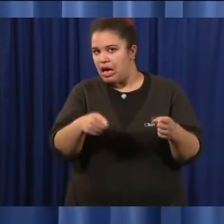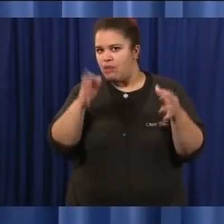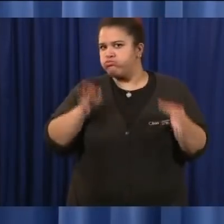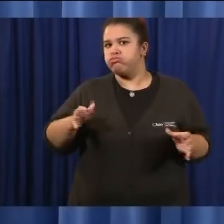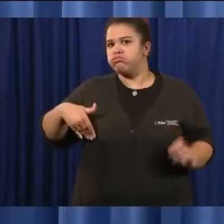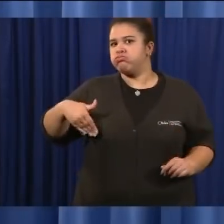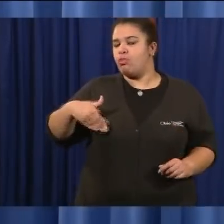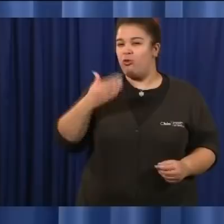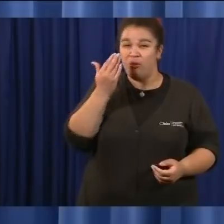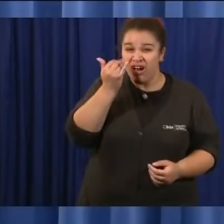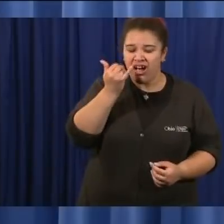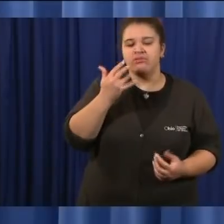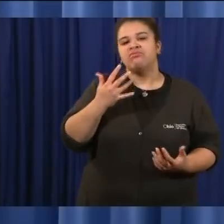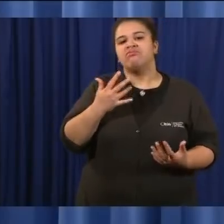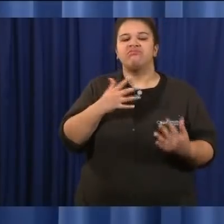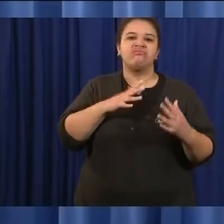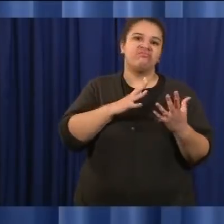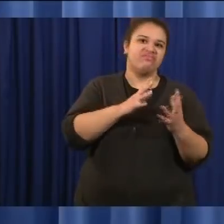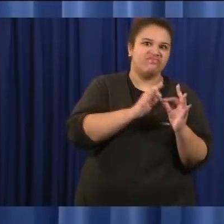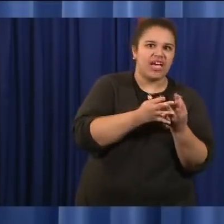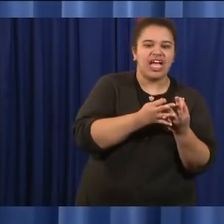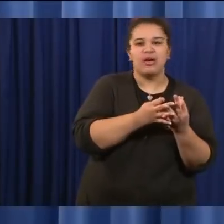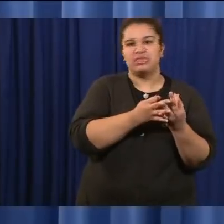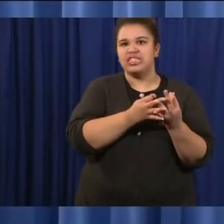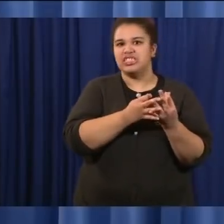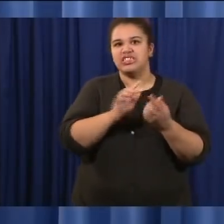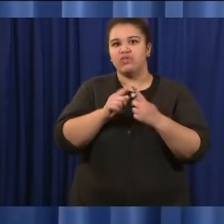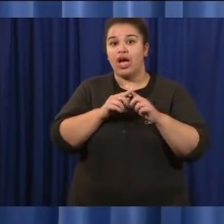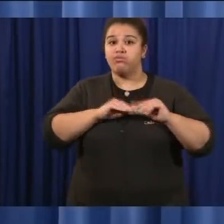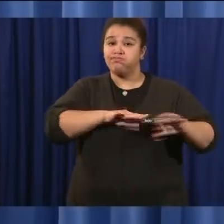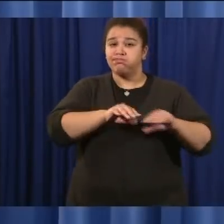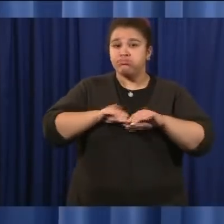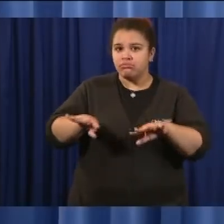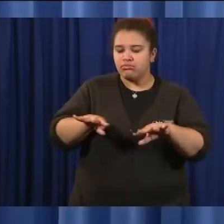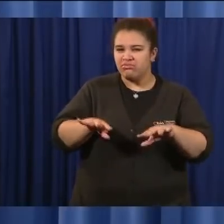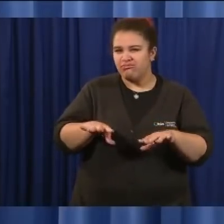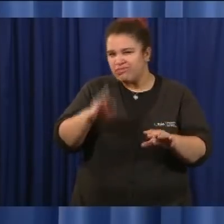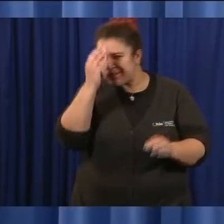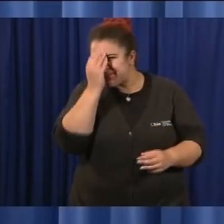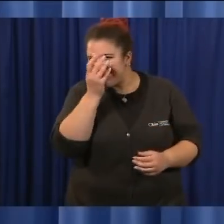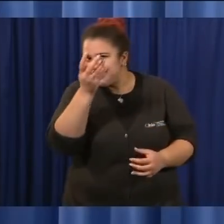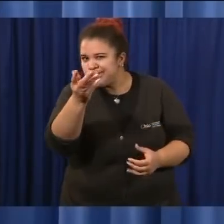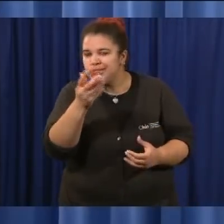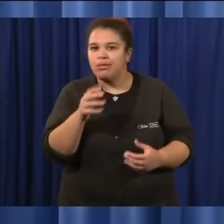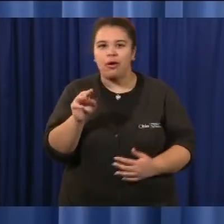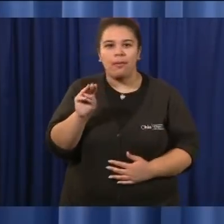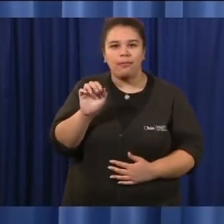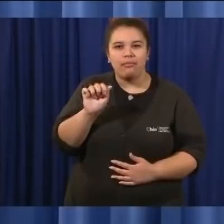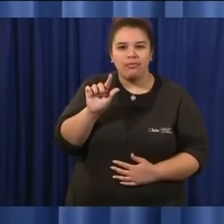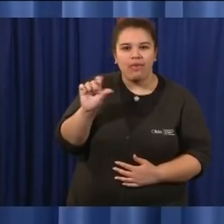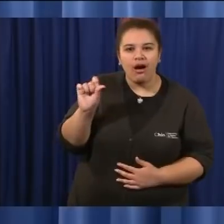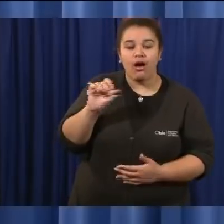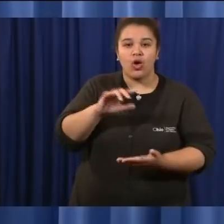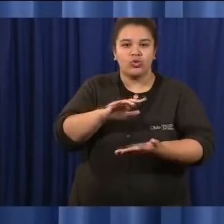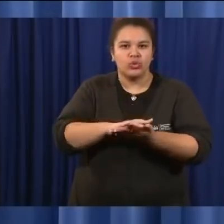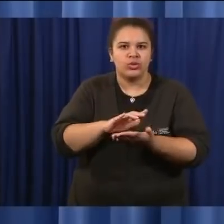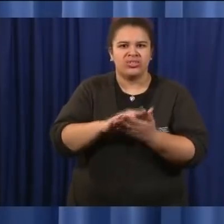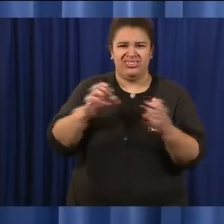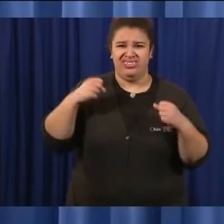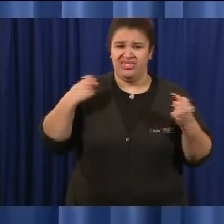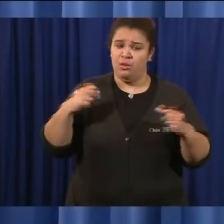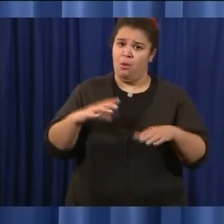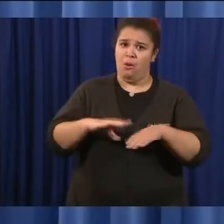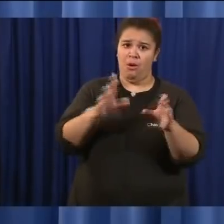to families, but malls, gyms, and pools are reopening, all places where kids congregate. I'm wondering what's the difference. And for